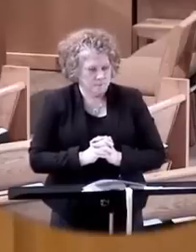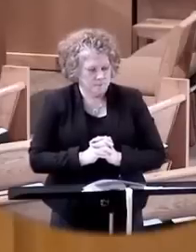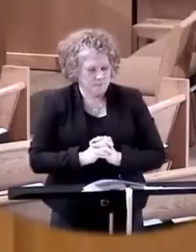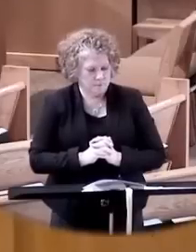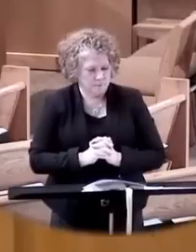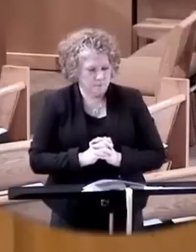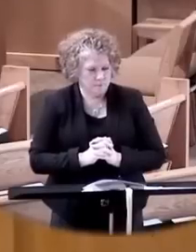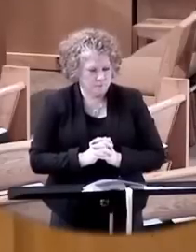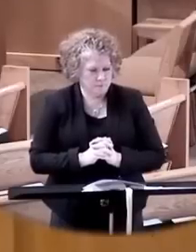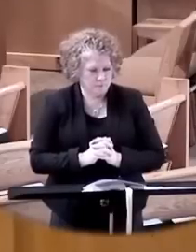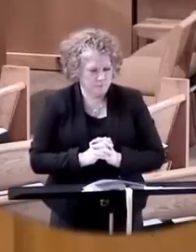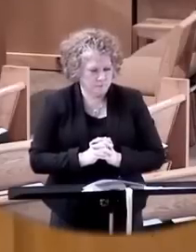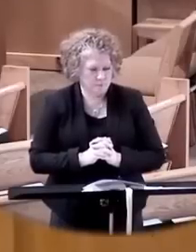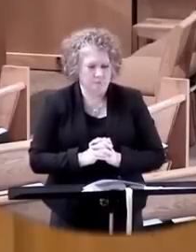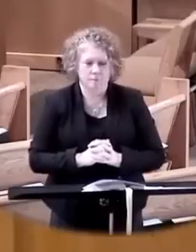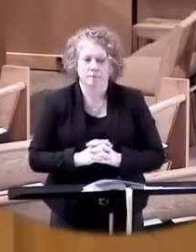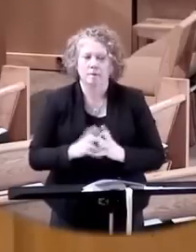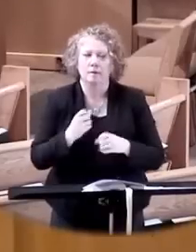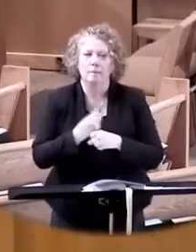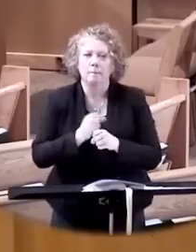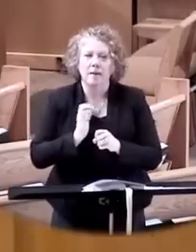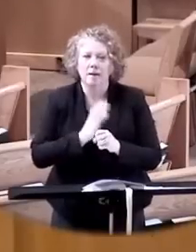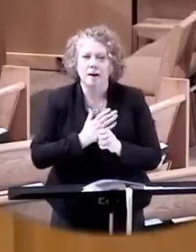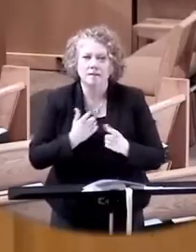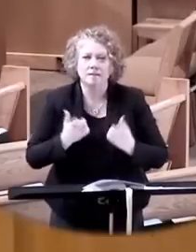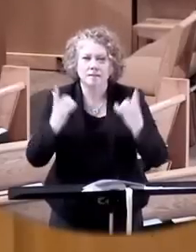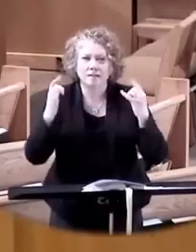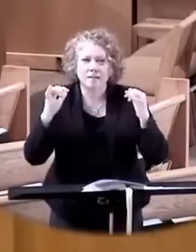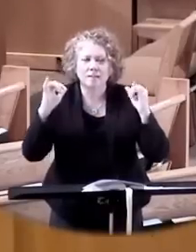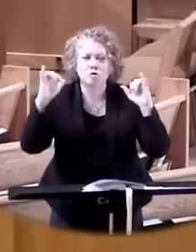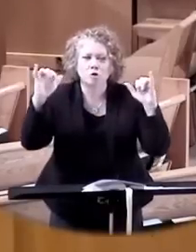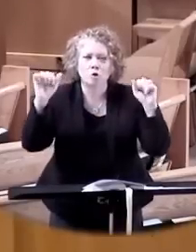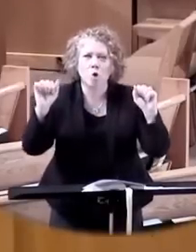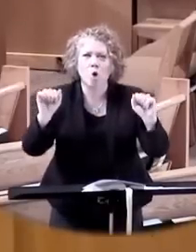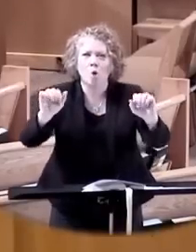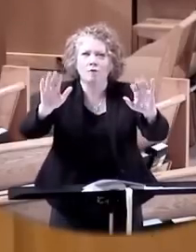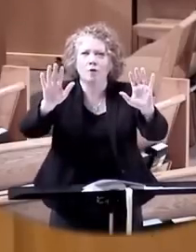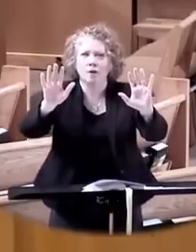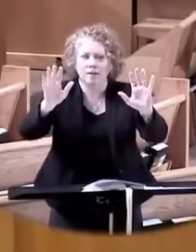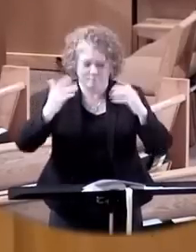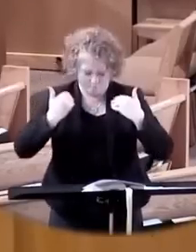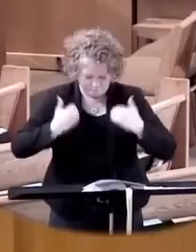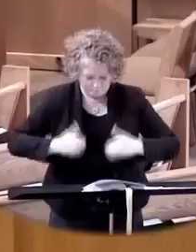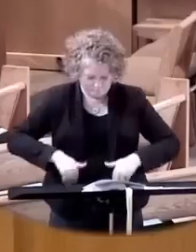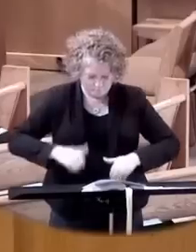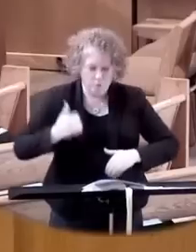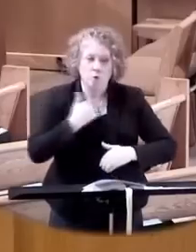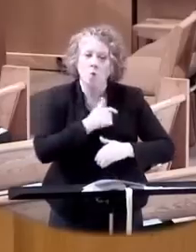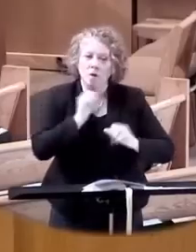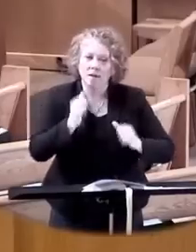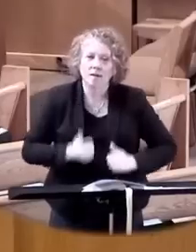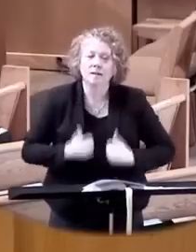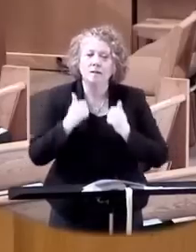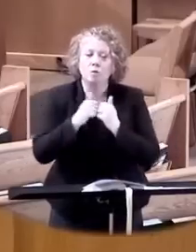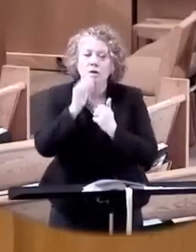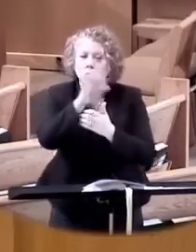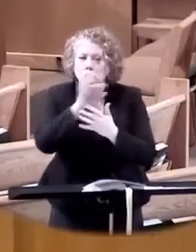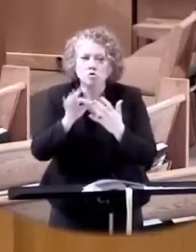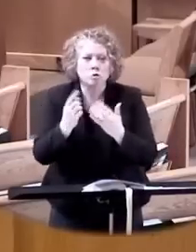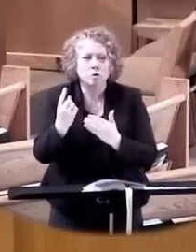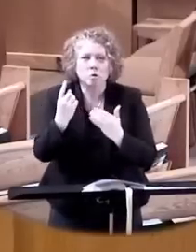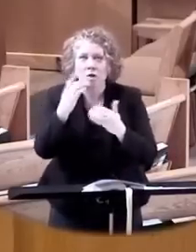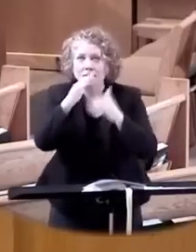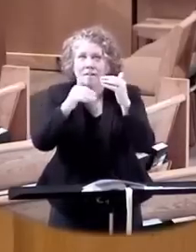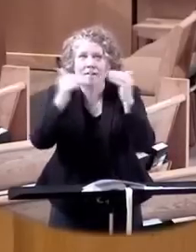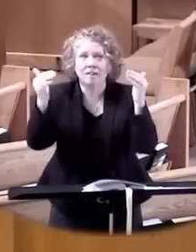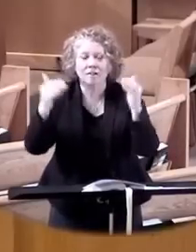May he make of us an eternal offering to you, so that we may obtain an inheritance with your elect, especially with the